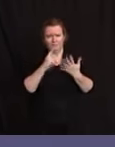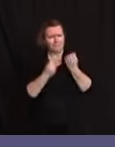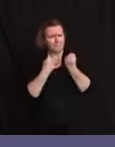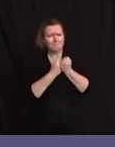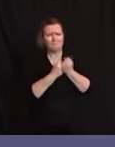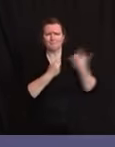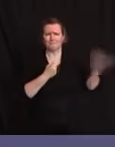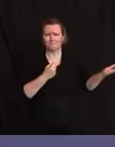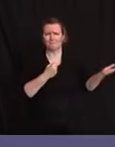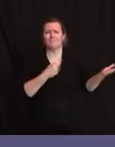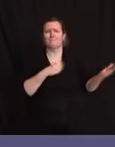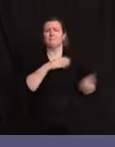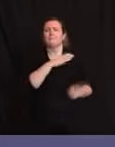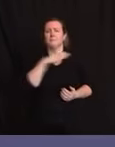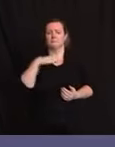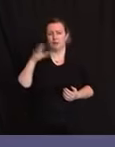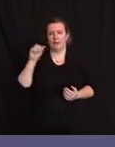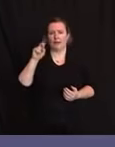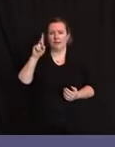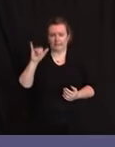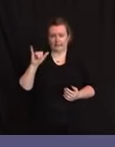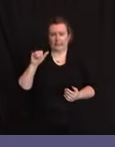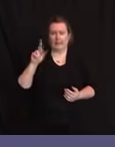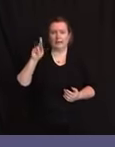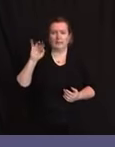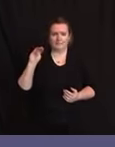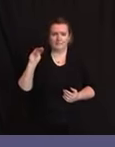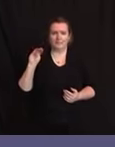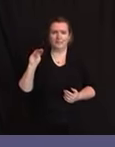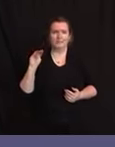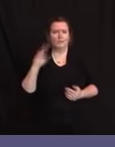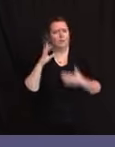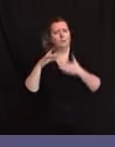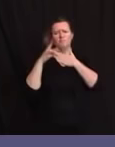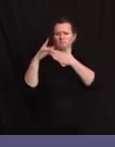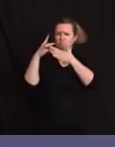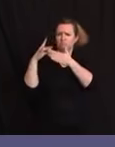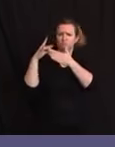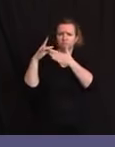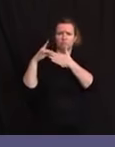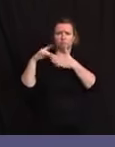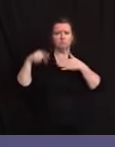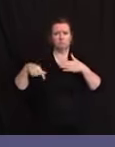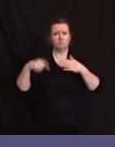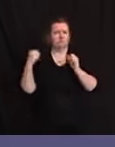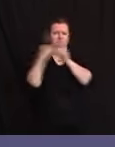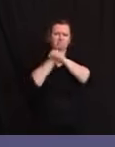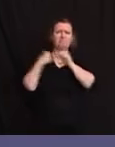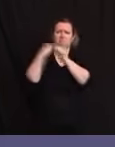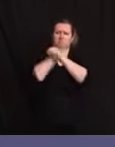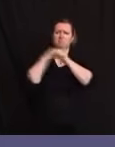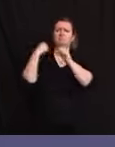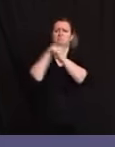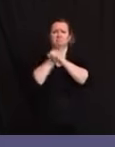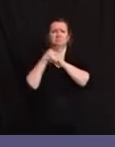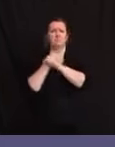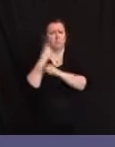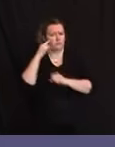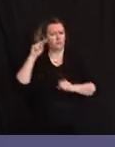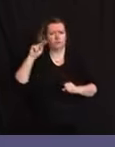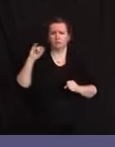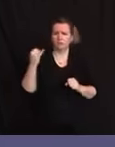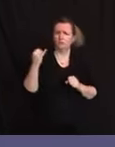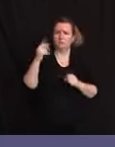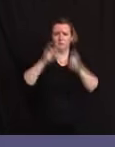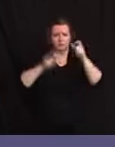NJ.com. Congressman Kim has been a leader in our delegation fighting for what New Jersey and New Jerseyans need from the federal